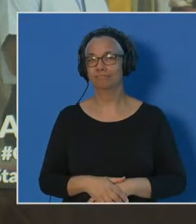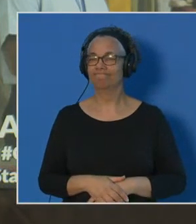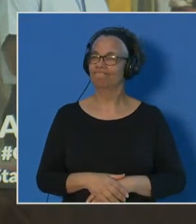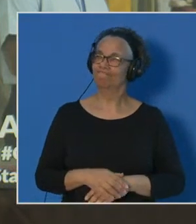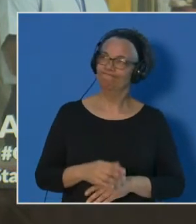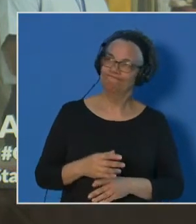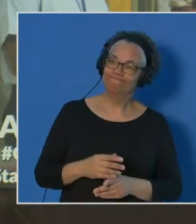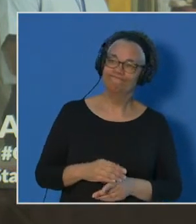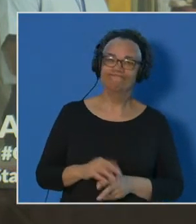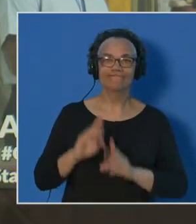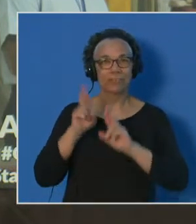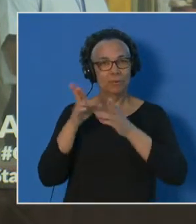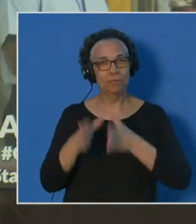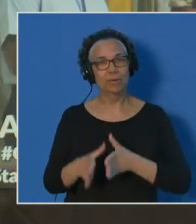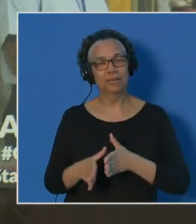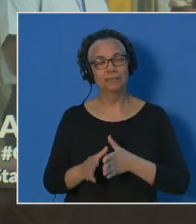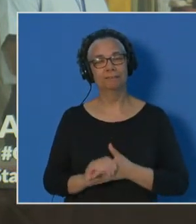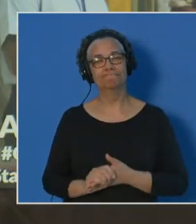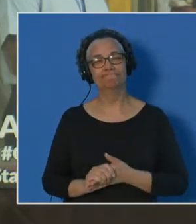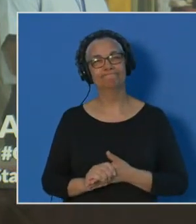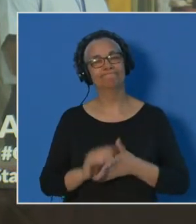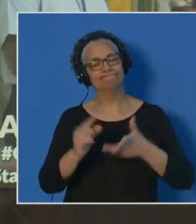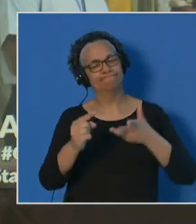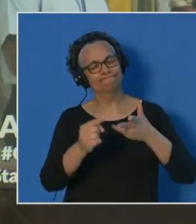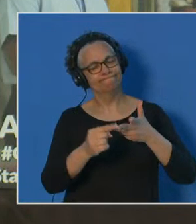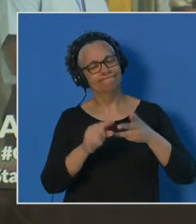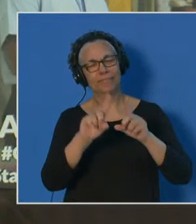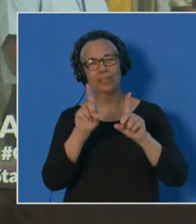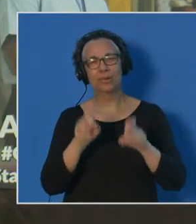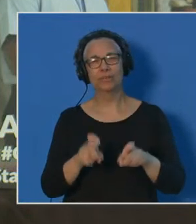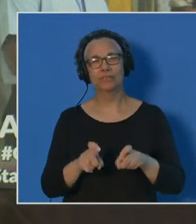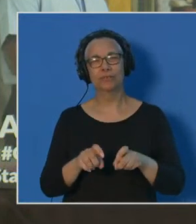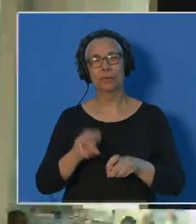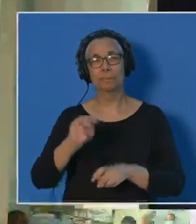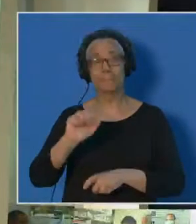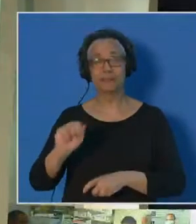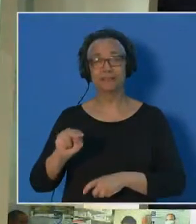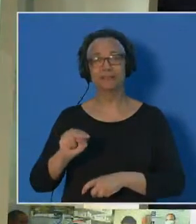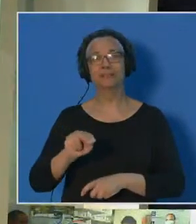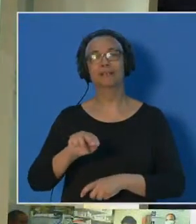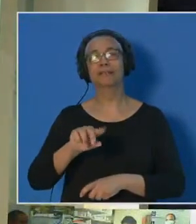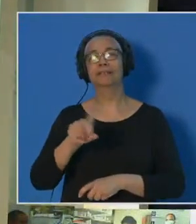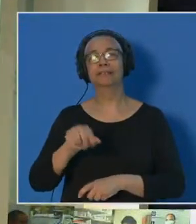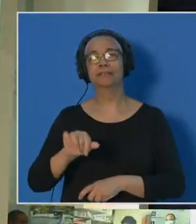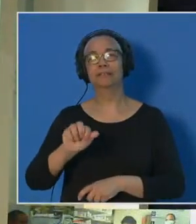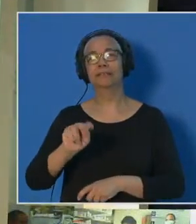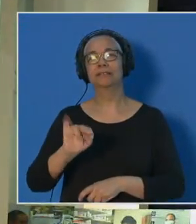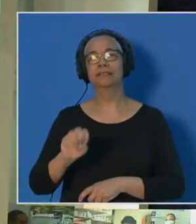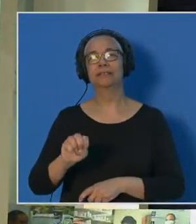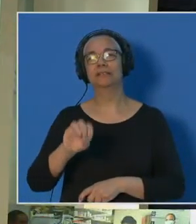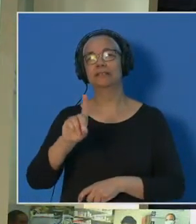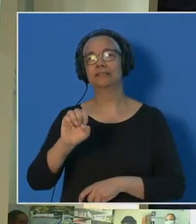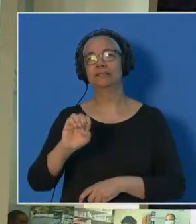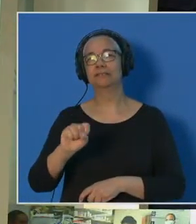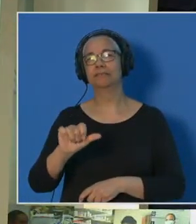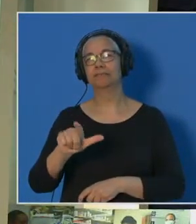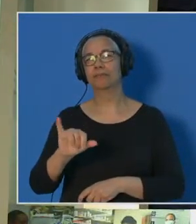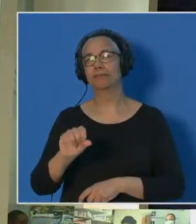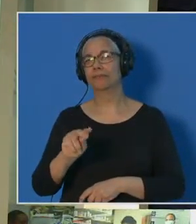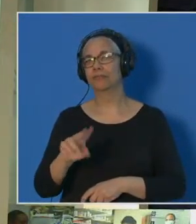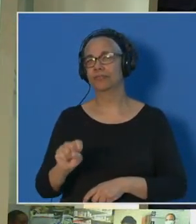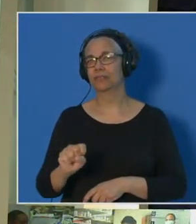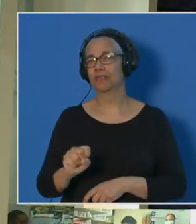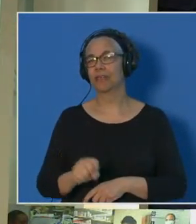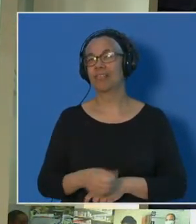My next question is my third question for Minister Zane de Silva. There is a popular billfish tournament which takes place